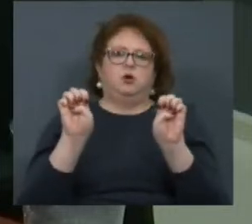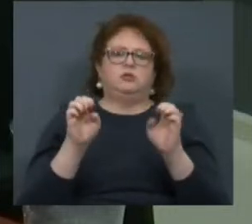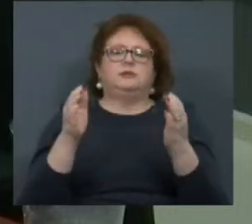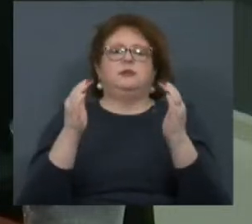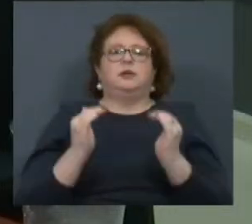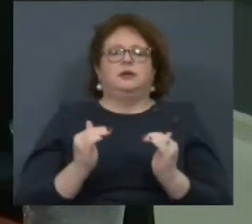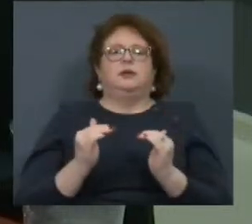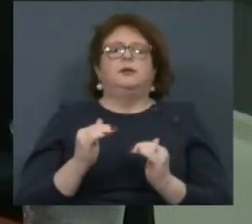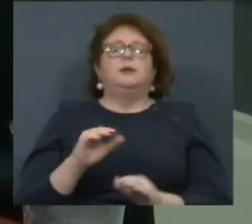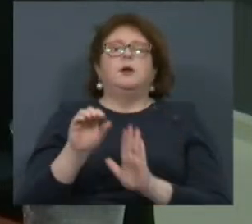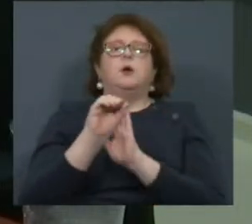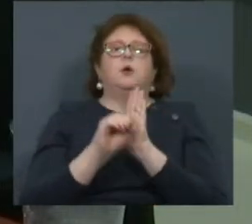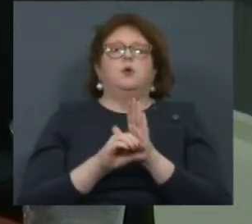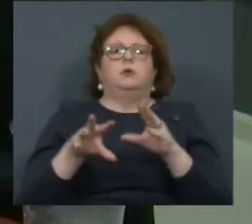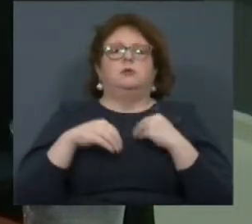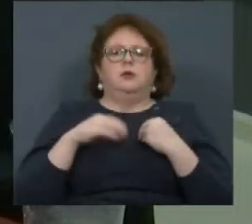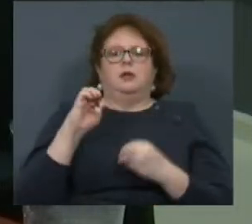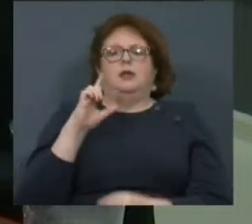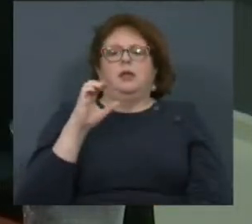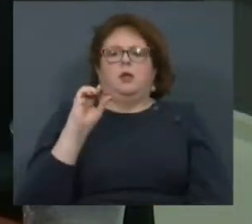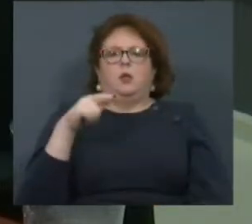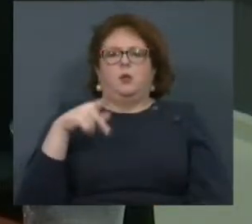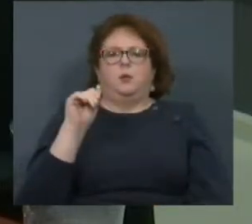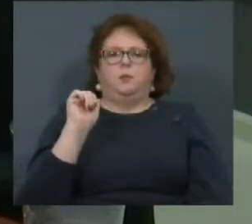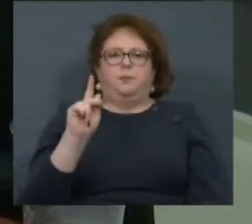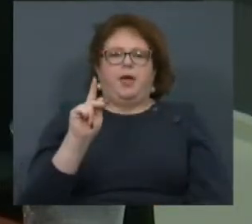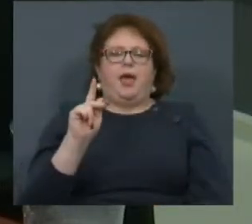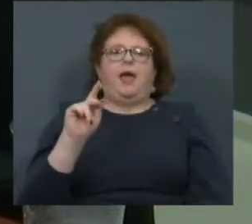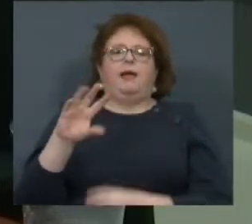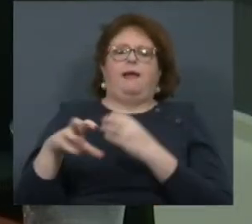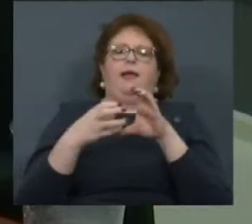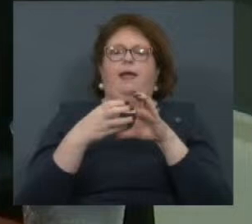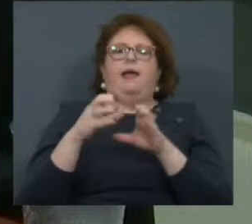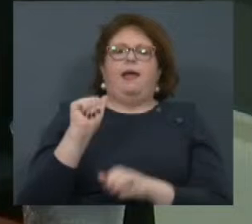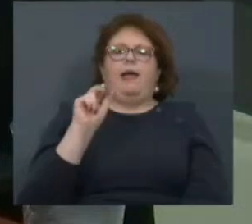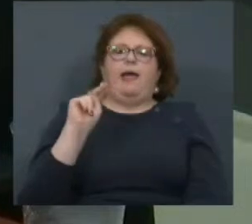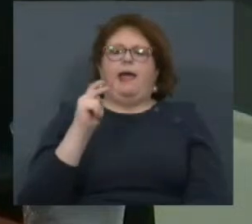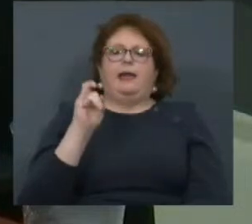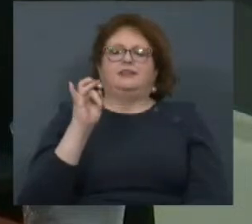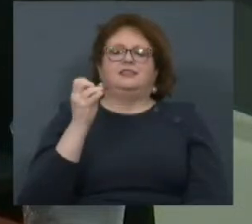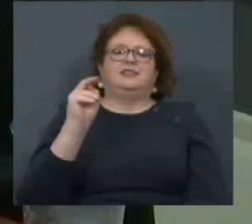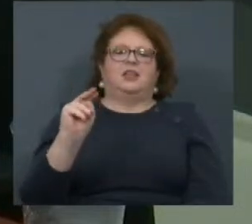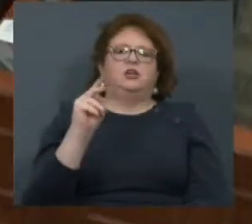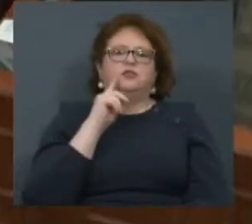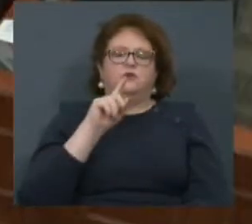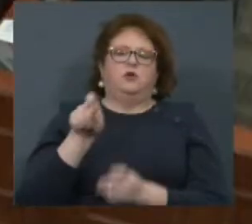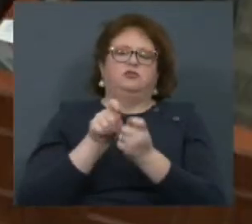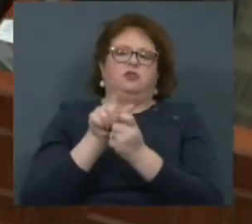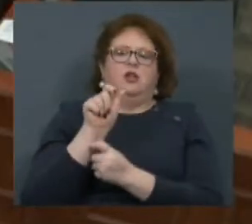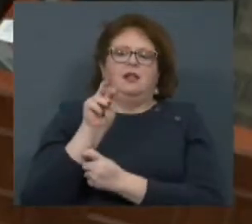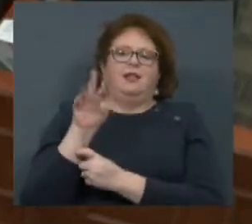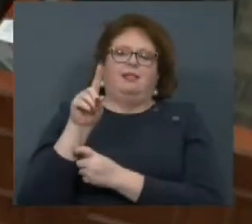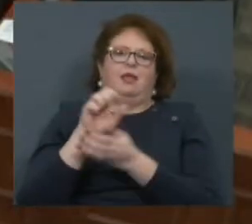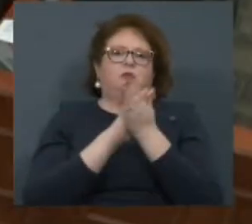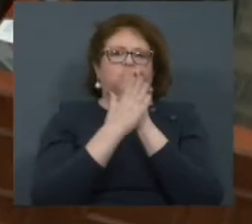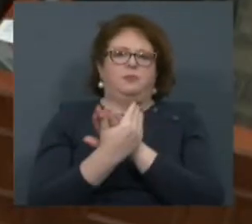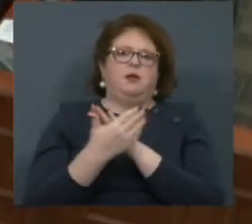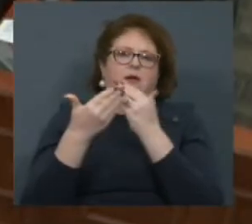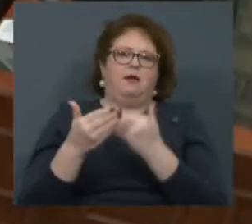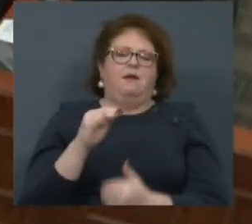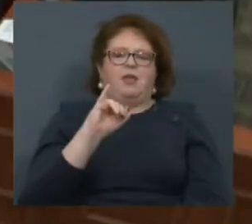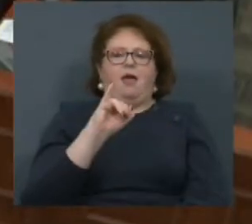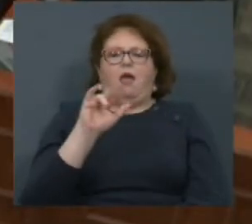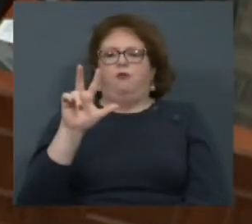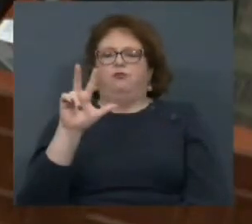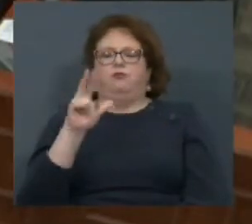An ordinance to accept the ELOPAC annexation to add certain lands to the City of Little Rock, Arkansas, to zone said land to I-3 heavy industrial.